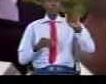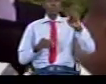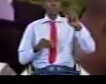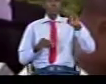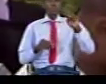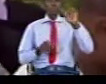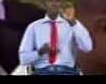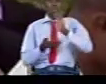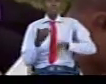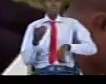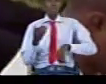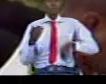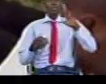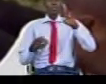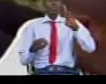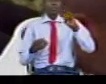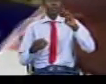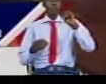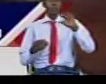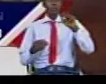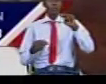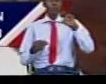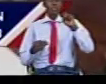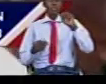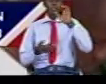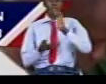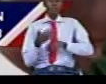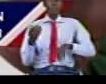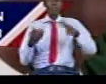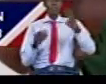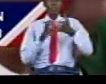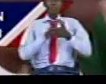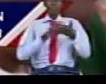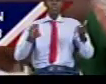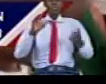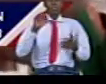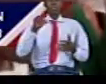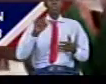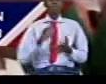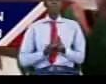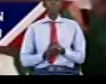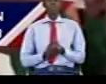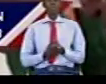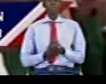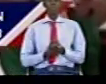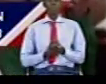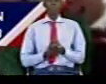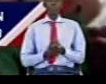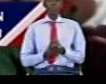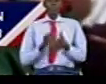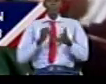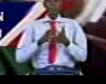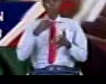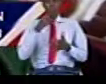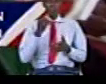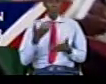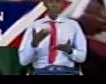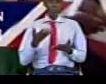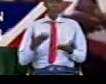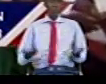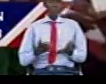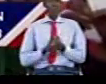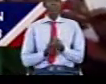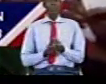verse 11. Romans chapter 6, and I'm reading from verse 11. In verse 11, it tells us here, those who